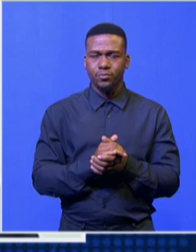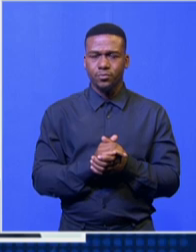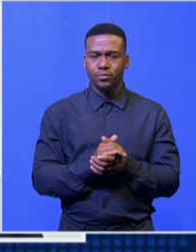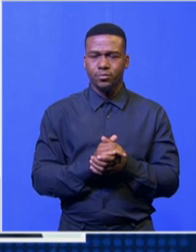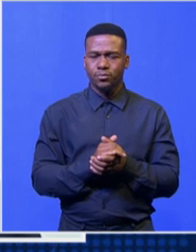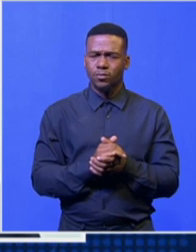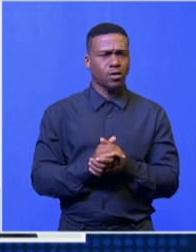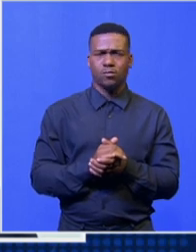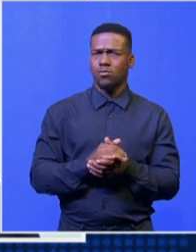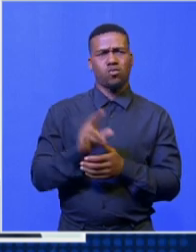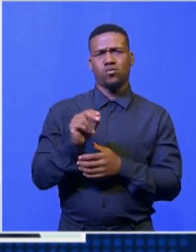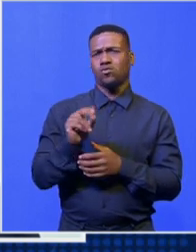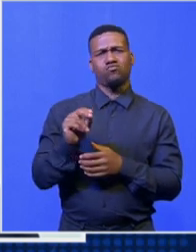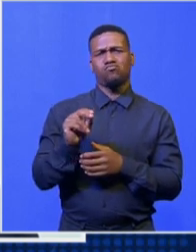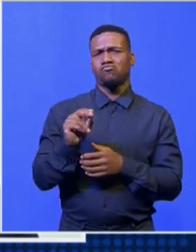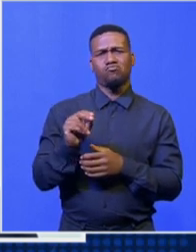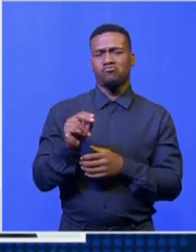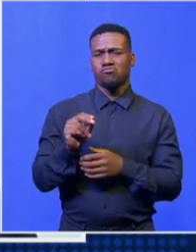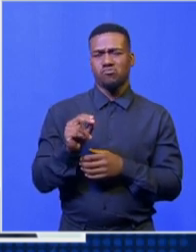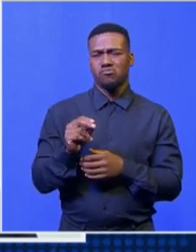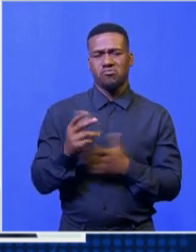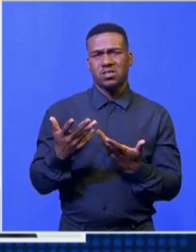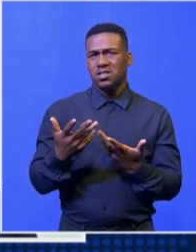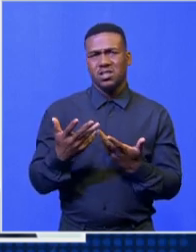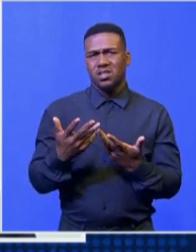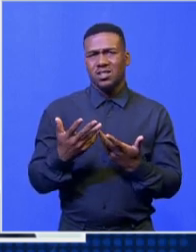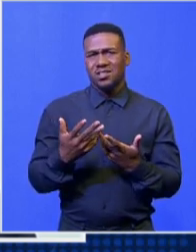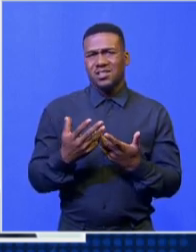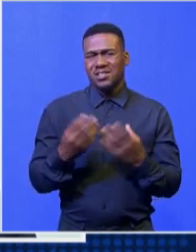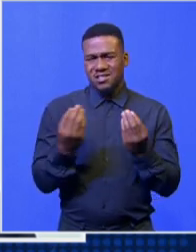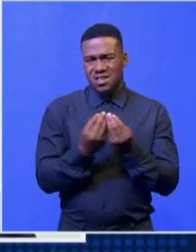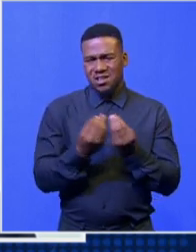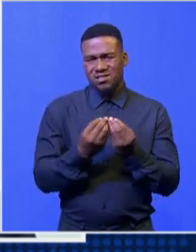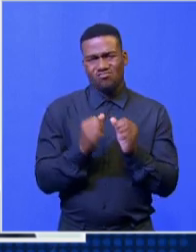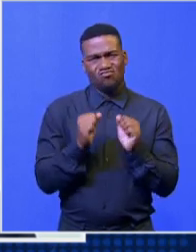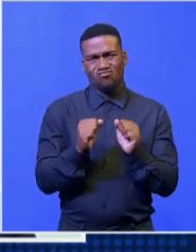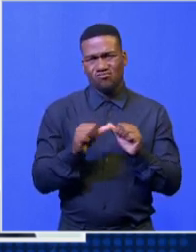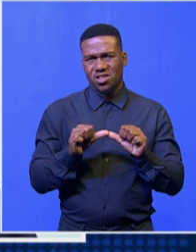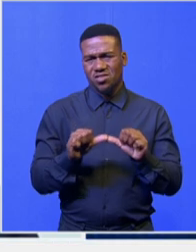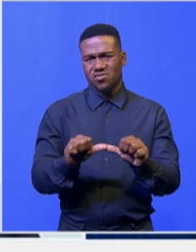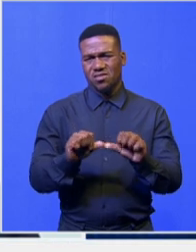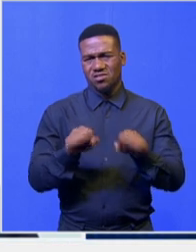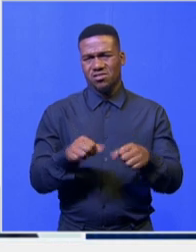Not at all, Valid. Look, the status quo remains. I think this really depicts